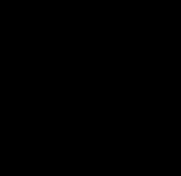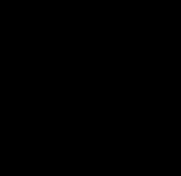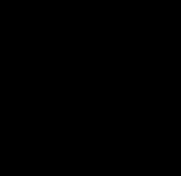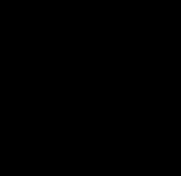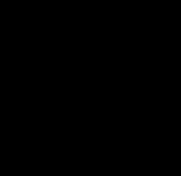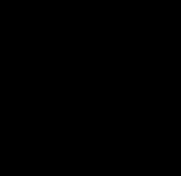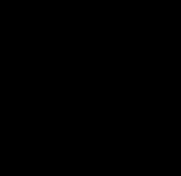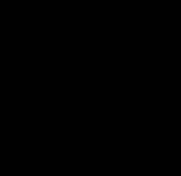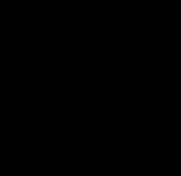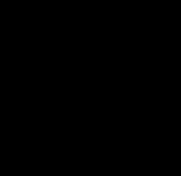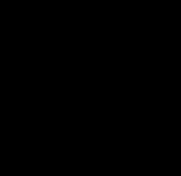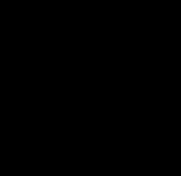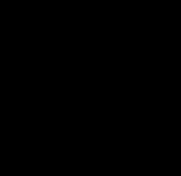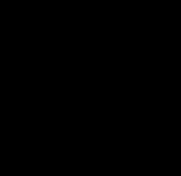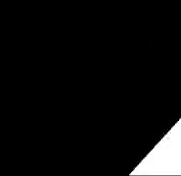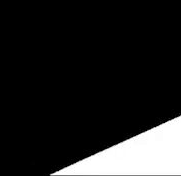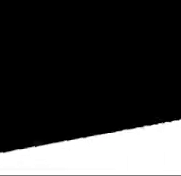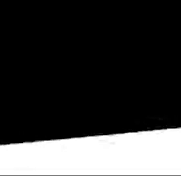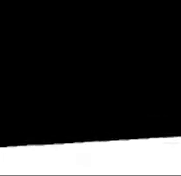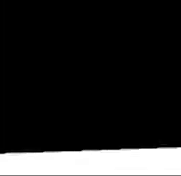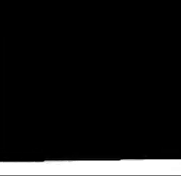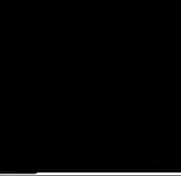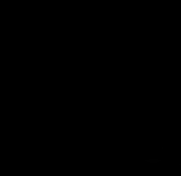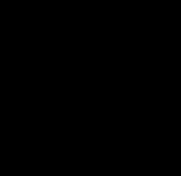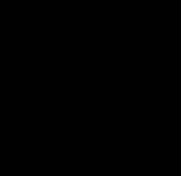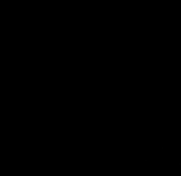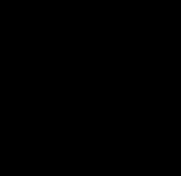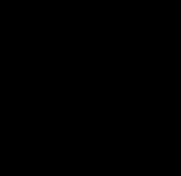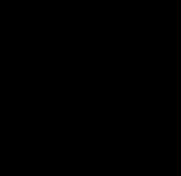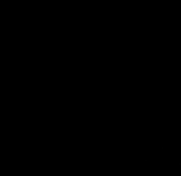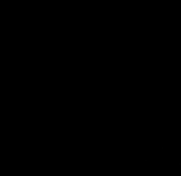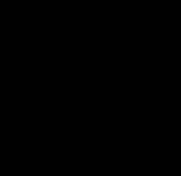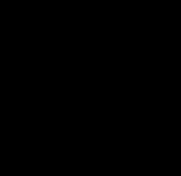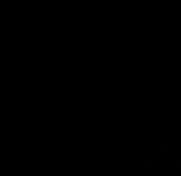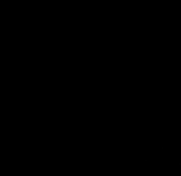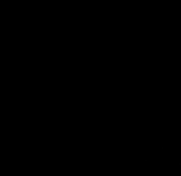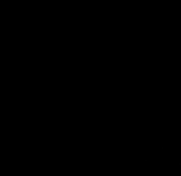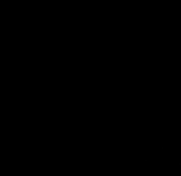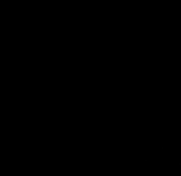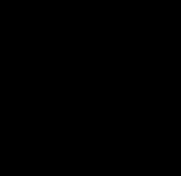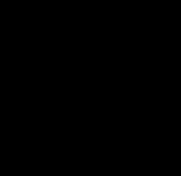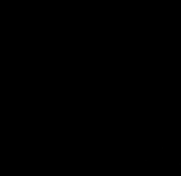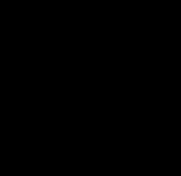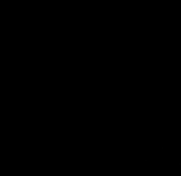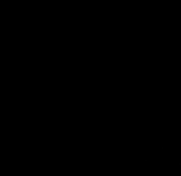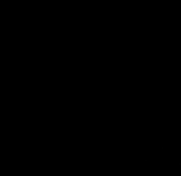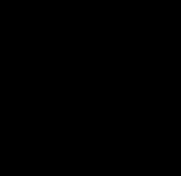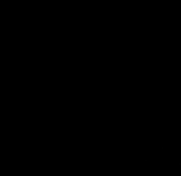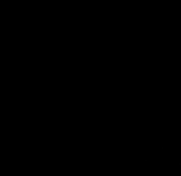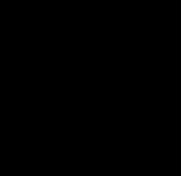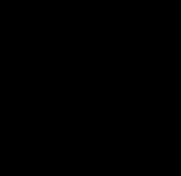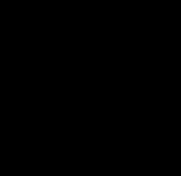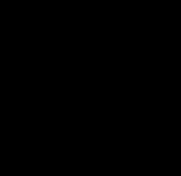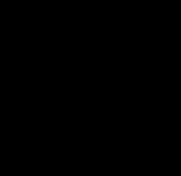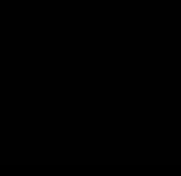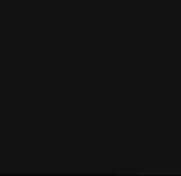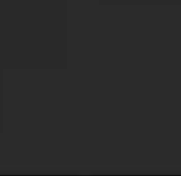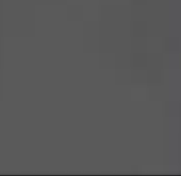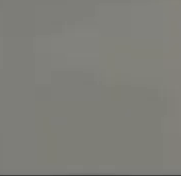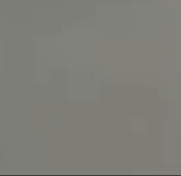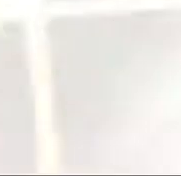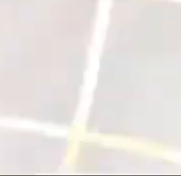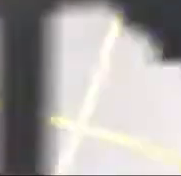However you choose to come, by whatever means you are using at your disposal, the